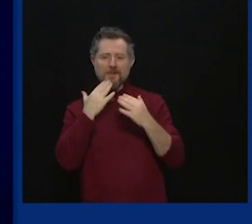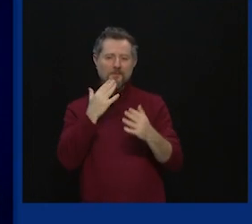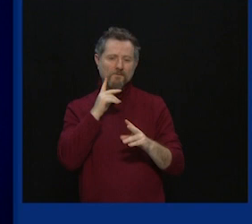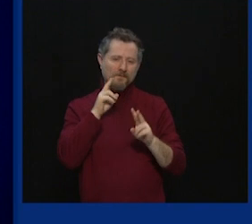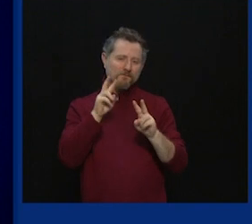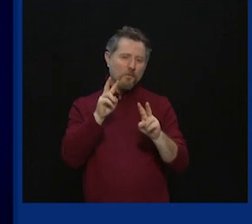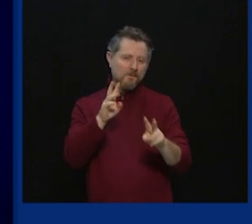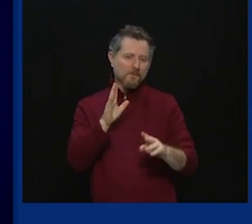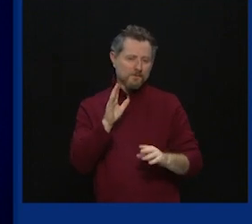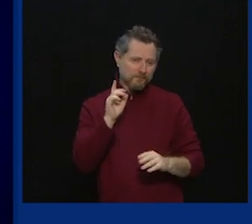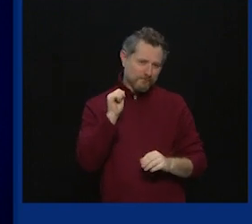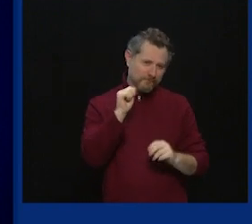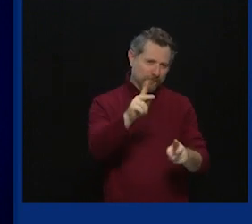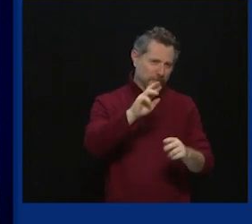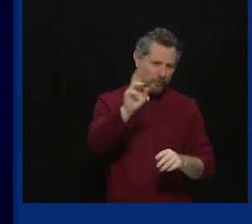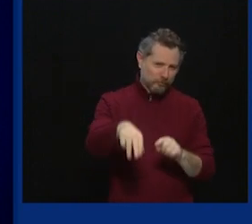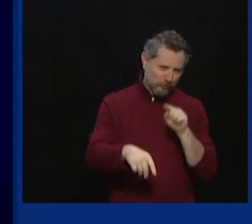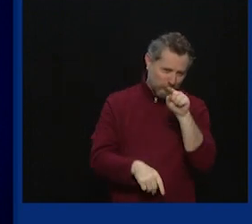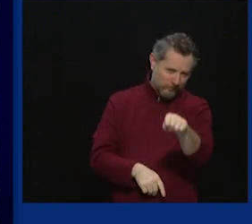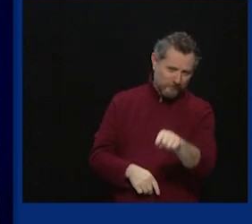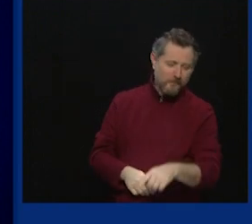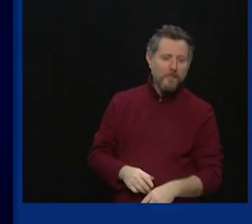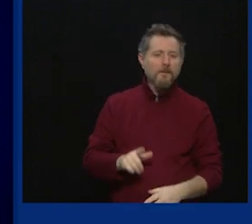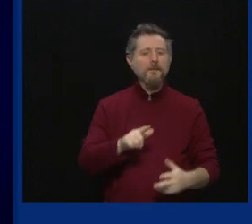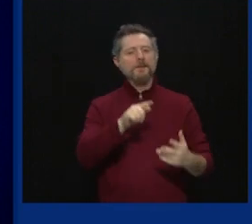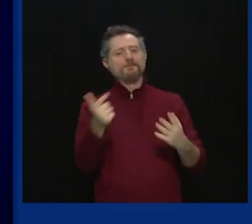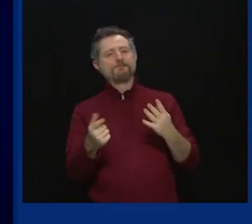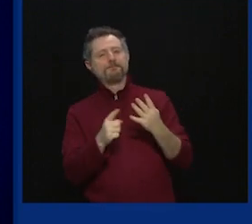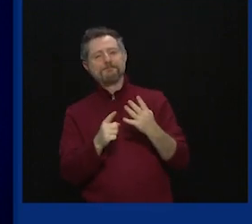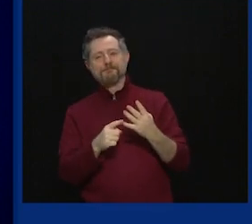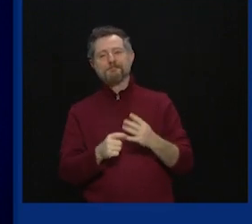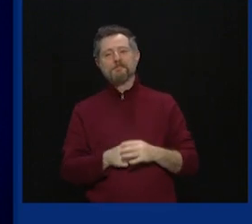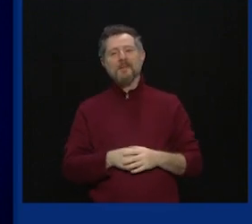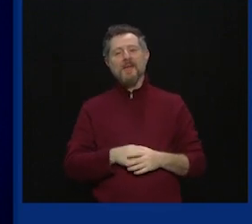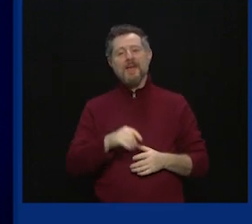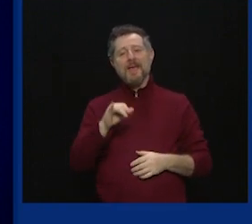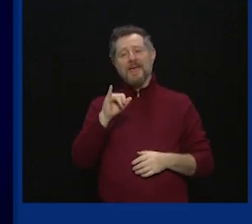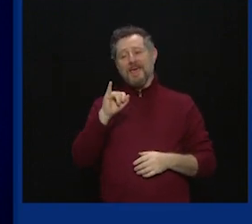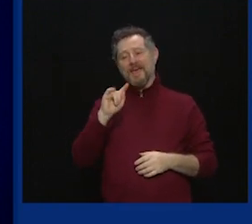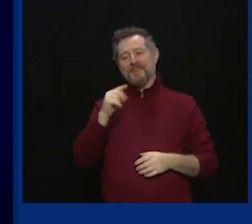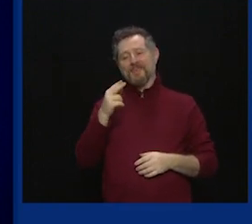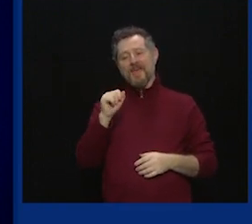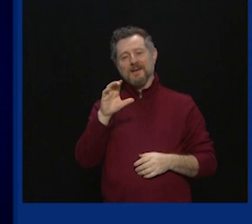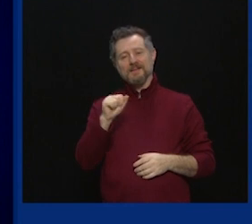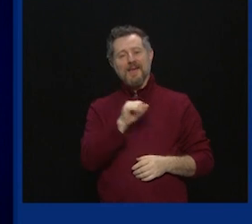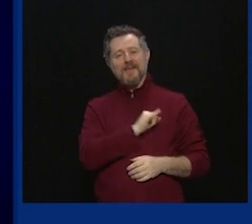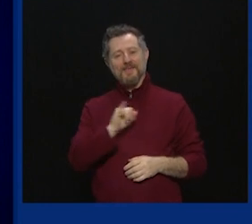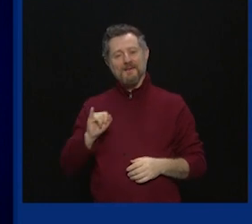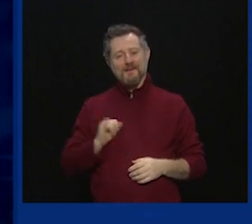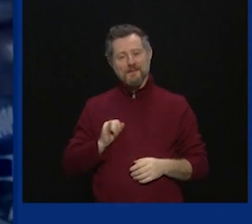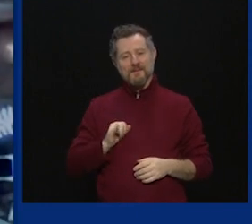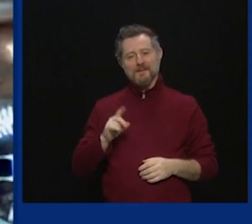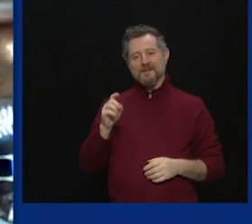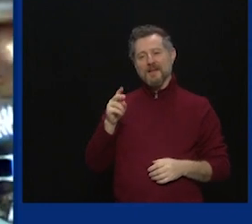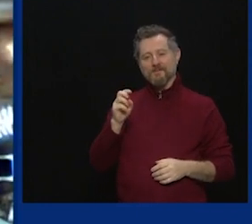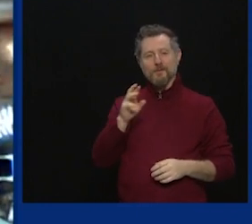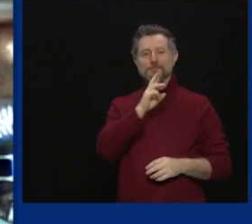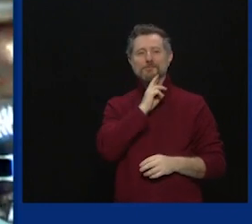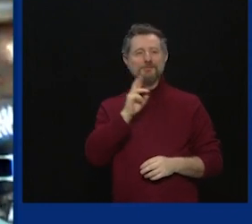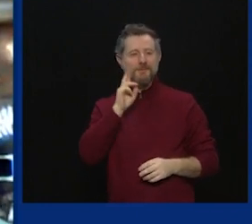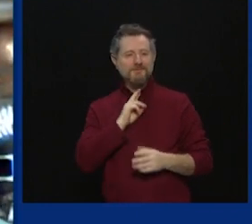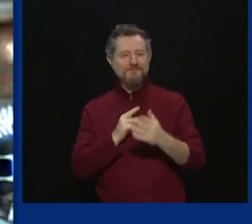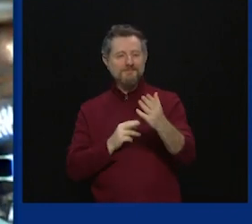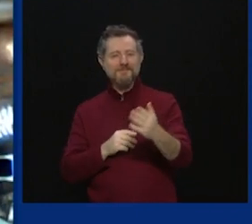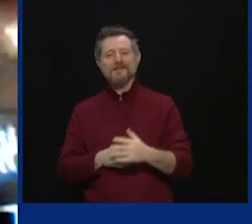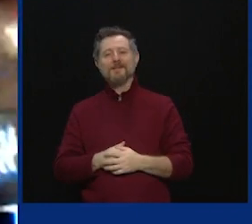Jason Seidel, Director of Operations at Cultivar Restaurant, which is in Ithaca, and I've stopped there before as well. Jason? Thank